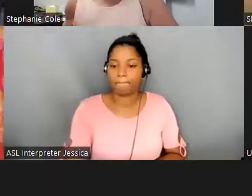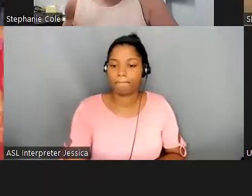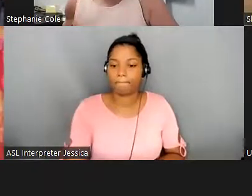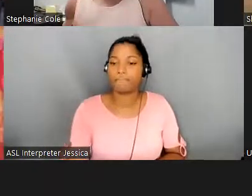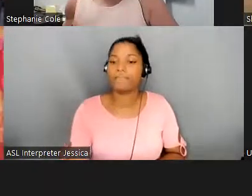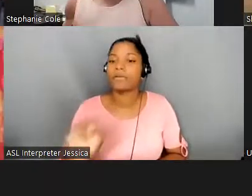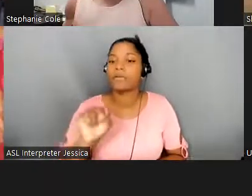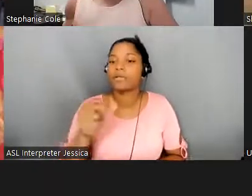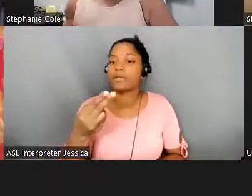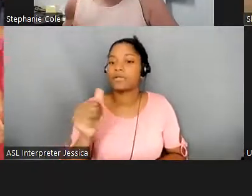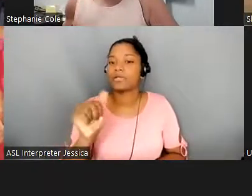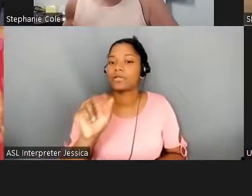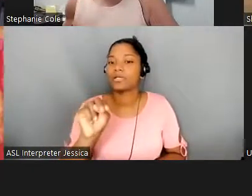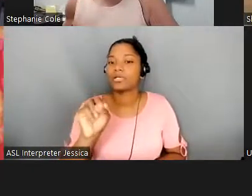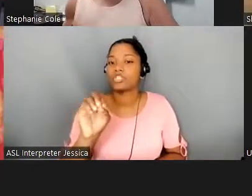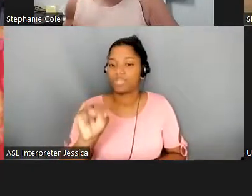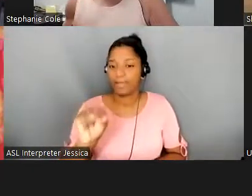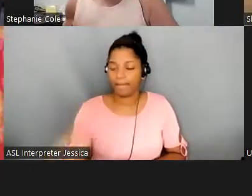Shannon, I'm going to call on you.